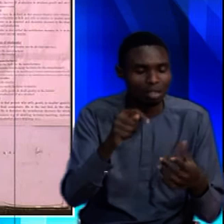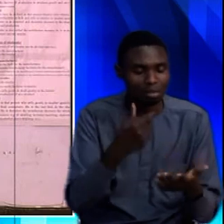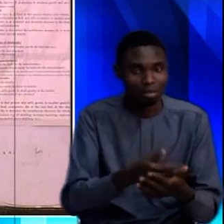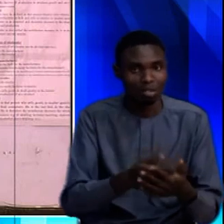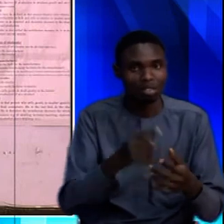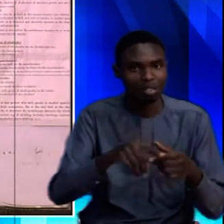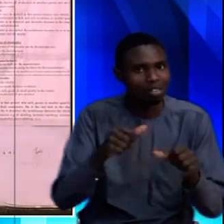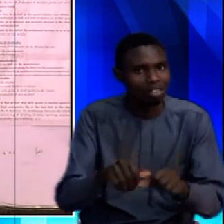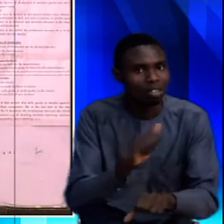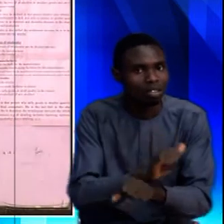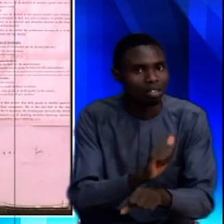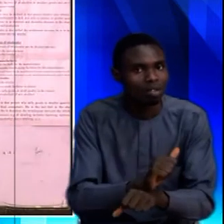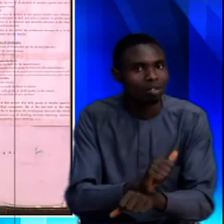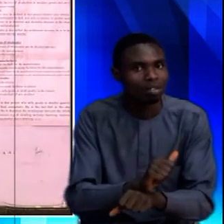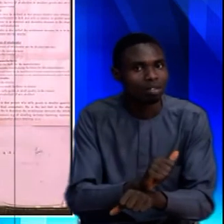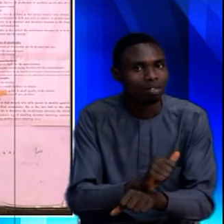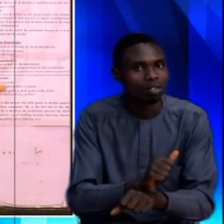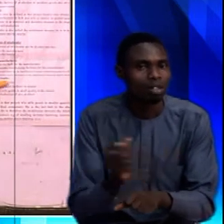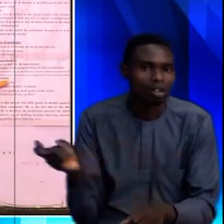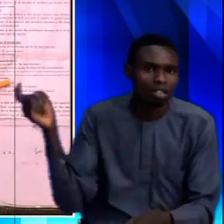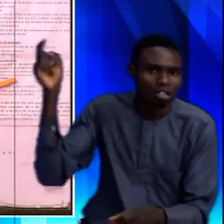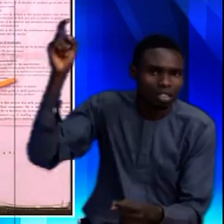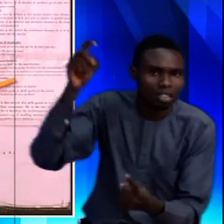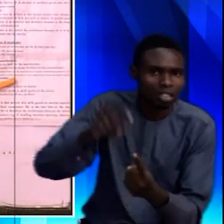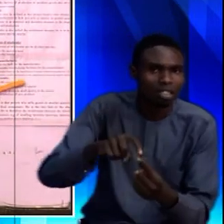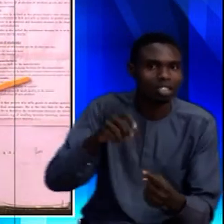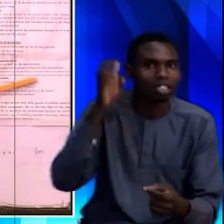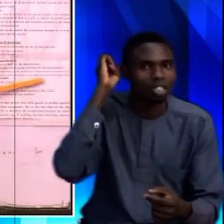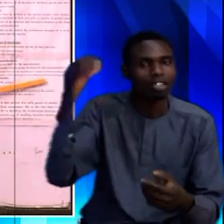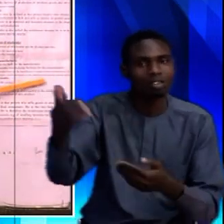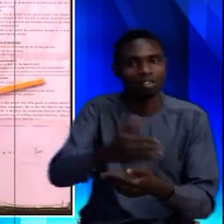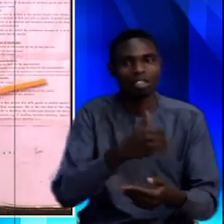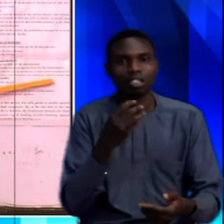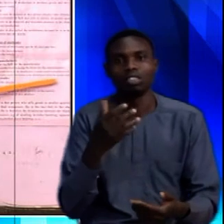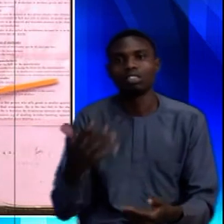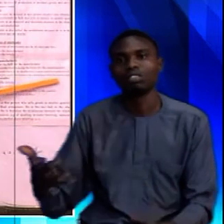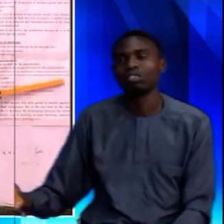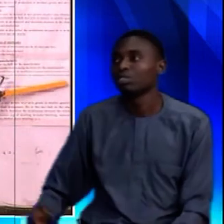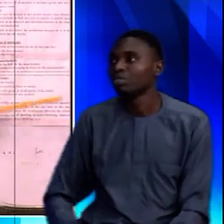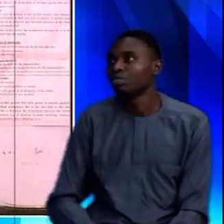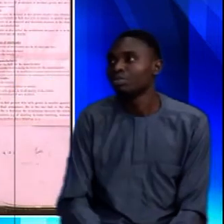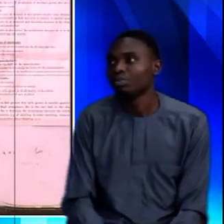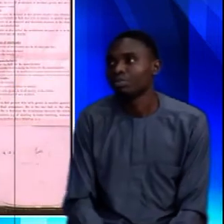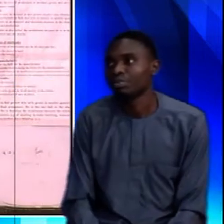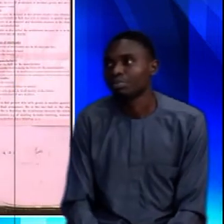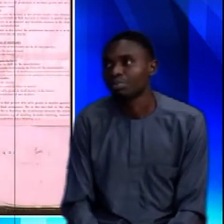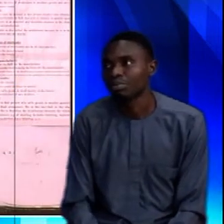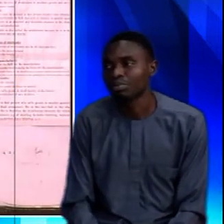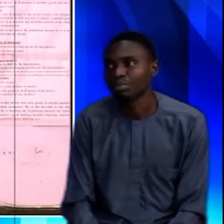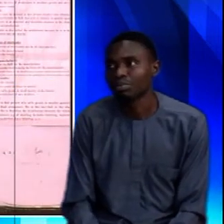product. Then the last one, he furnish useful information to the manufacturer about the market